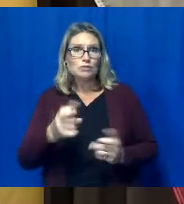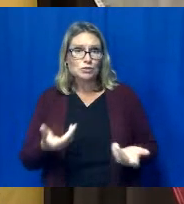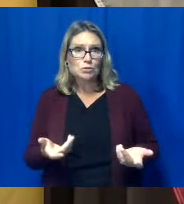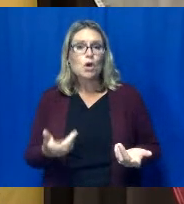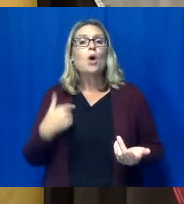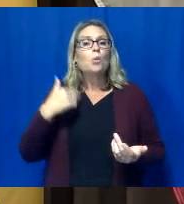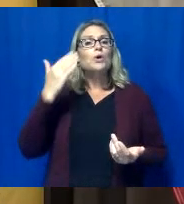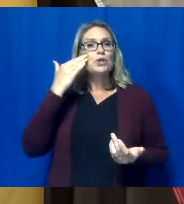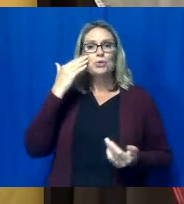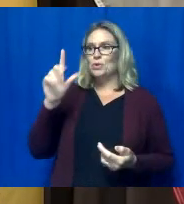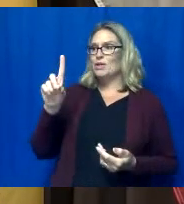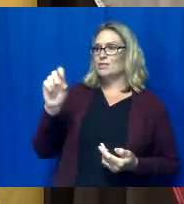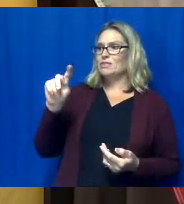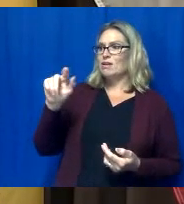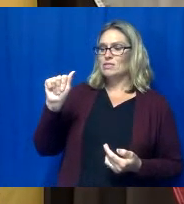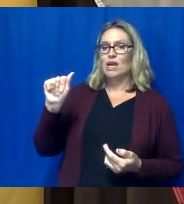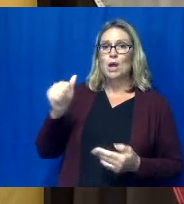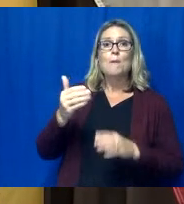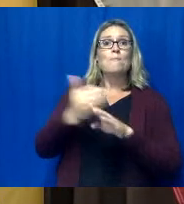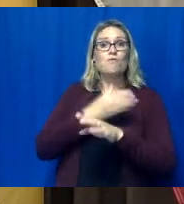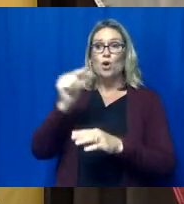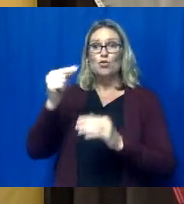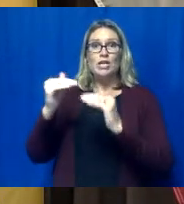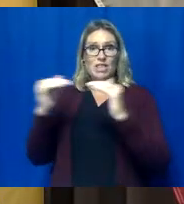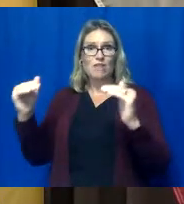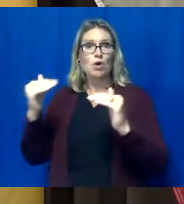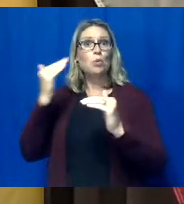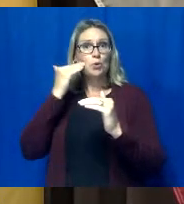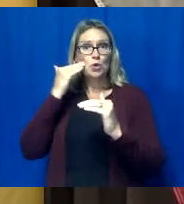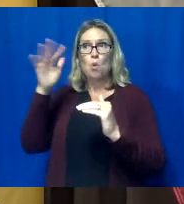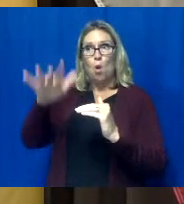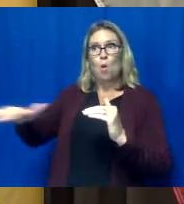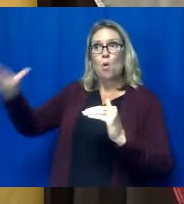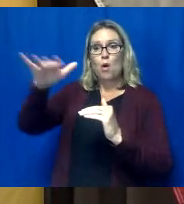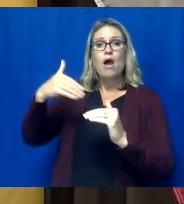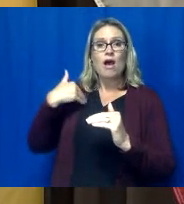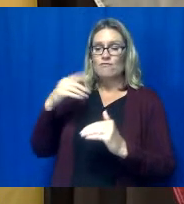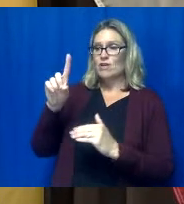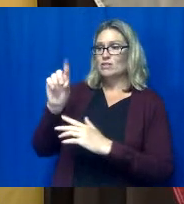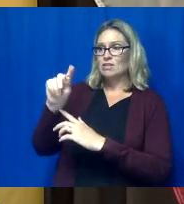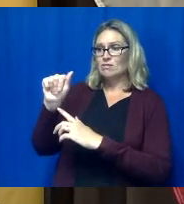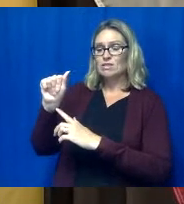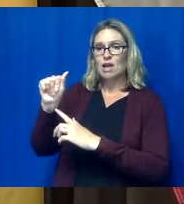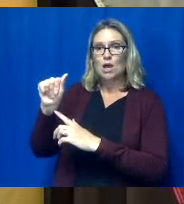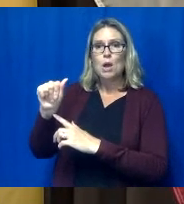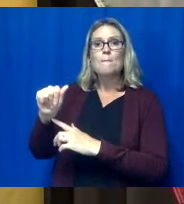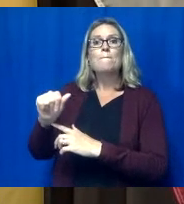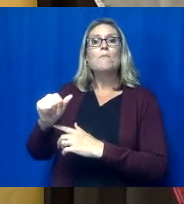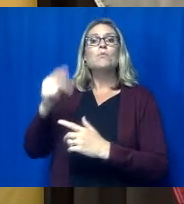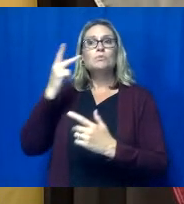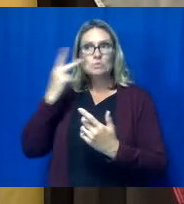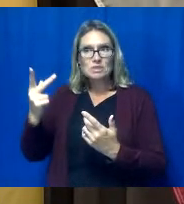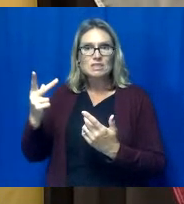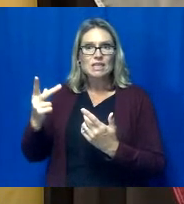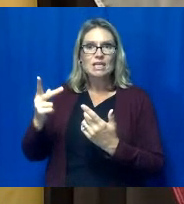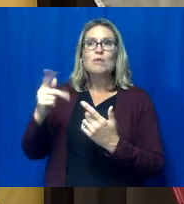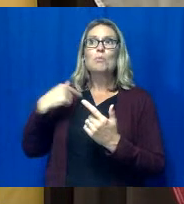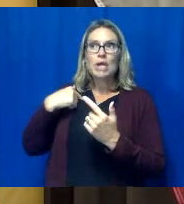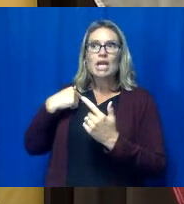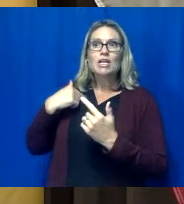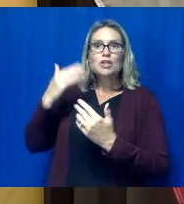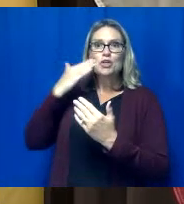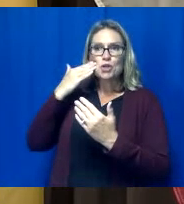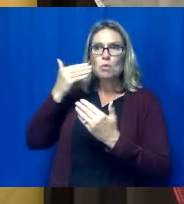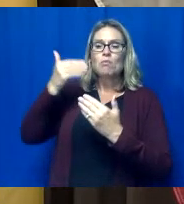Delta variant before we went to green, but, we were depending on, trends and expectations that we would